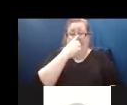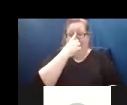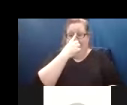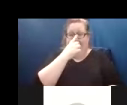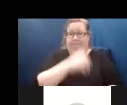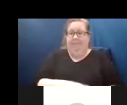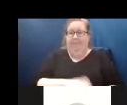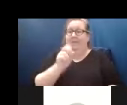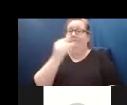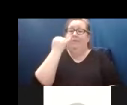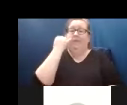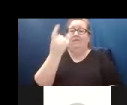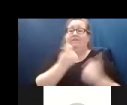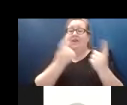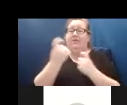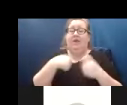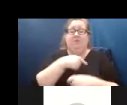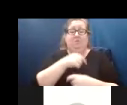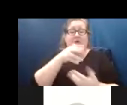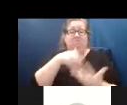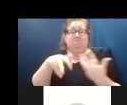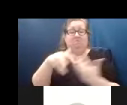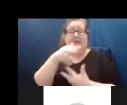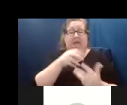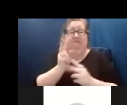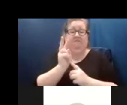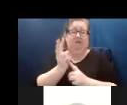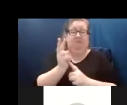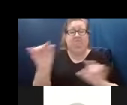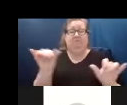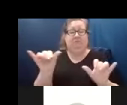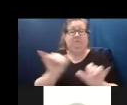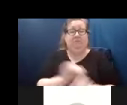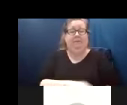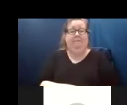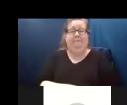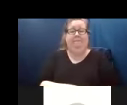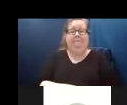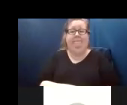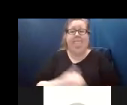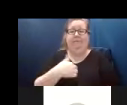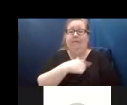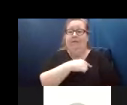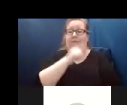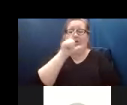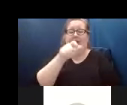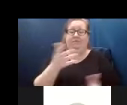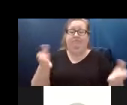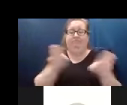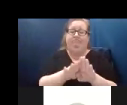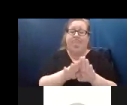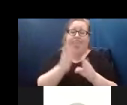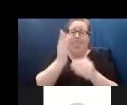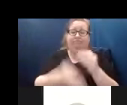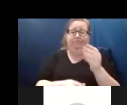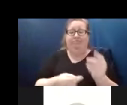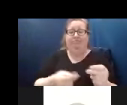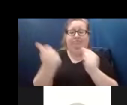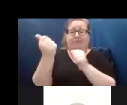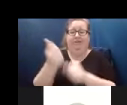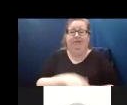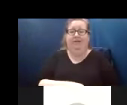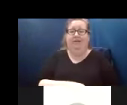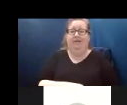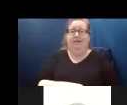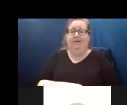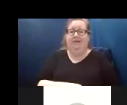If you have any questions, we'll hang out for a couple minutes too. We don't have to run right away. So us facilitators